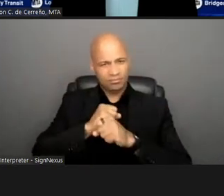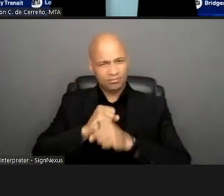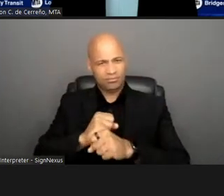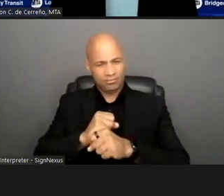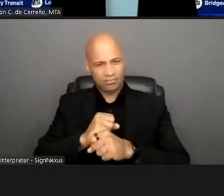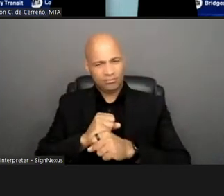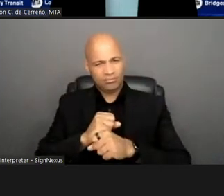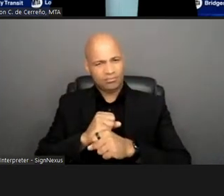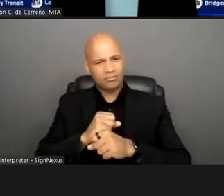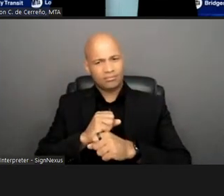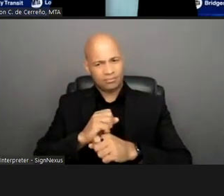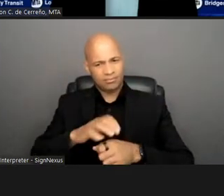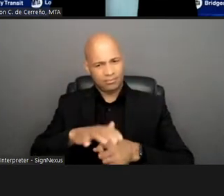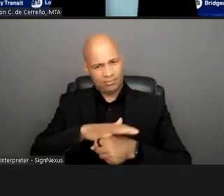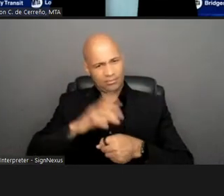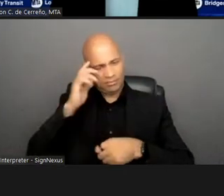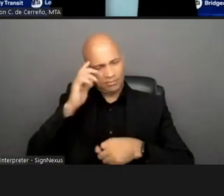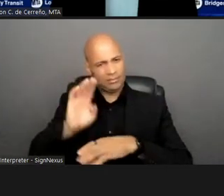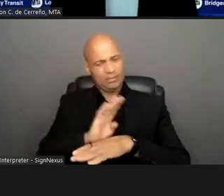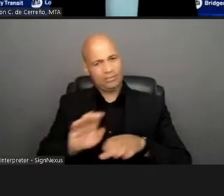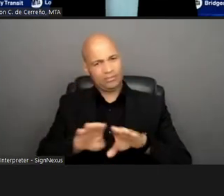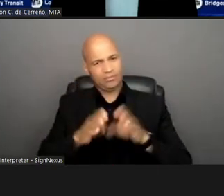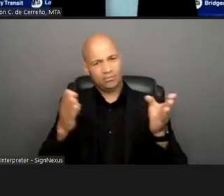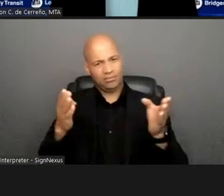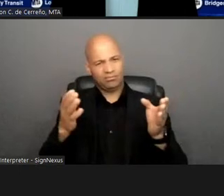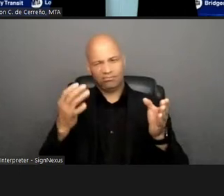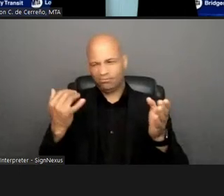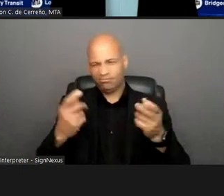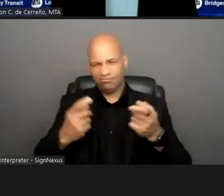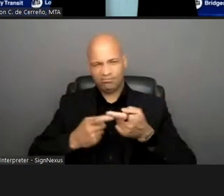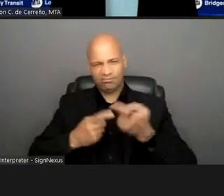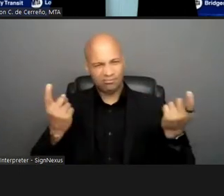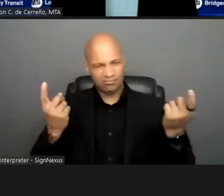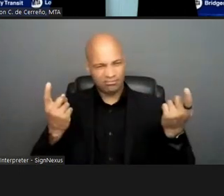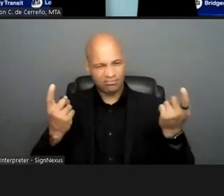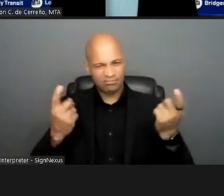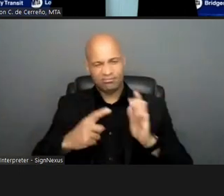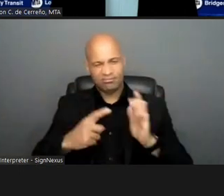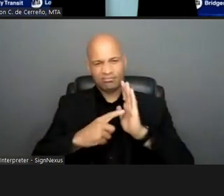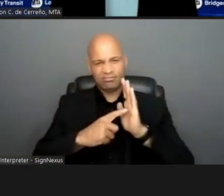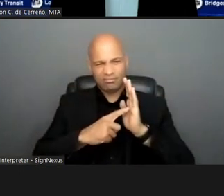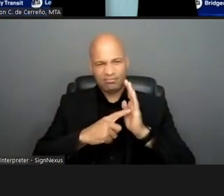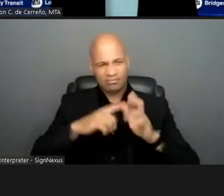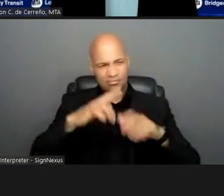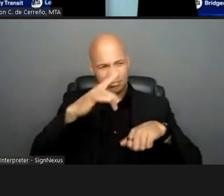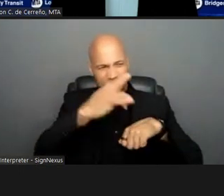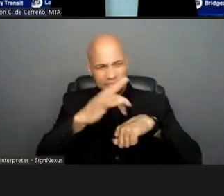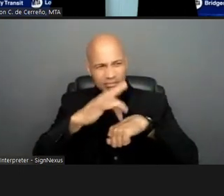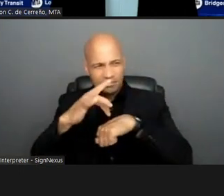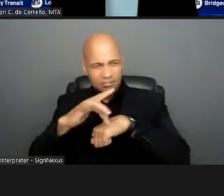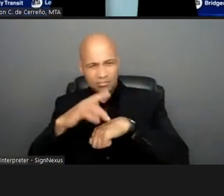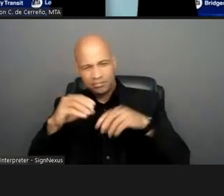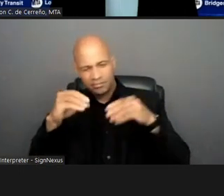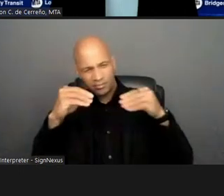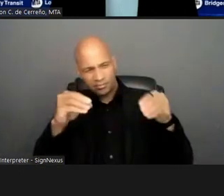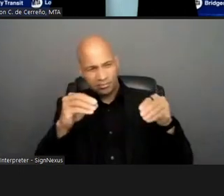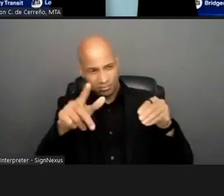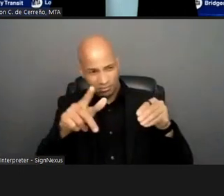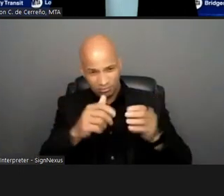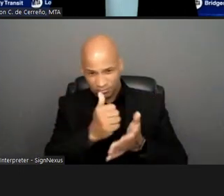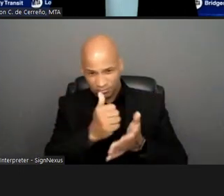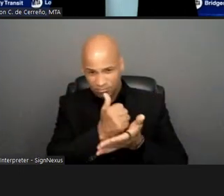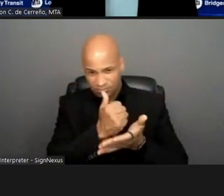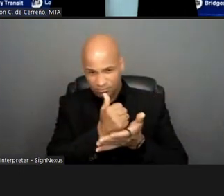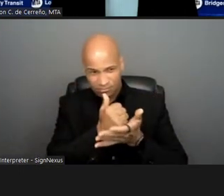this plan does the opposite look at the increasing number of vacant stores in New York City and think carefully if this plan would pay some additional